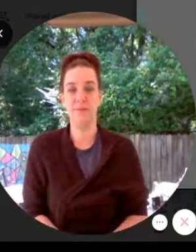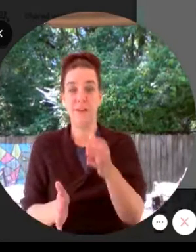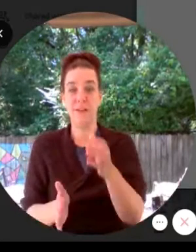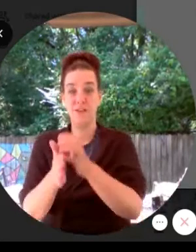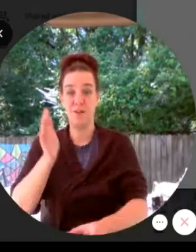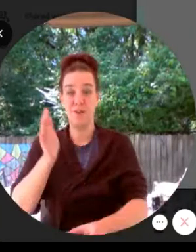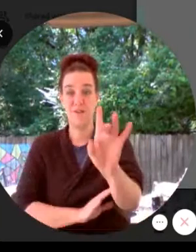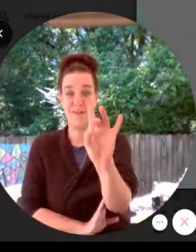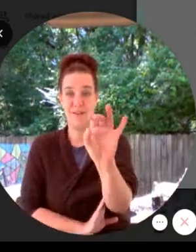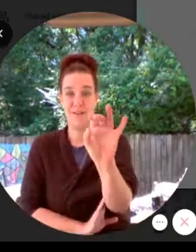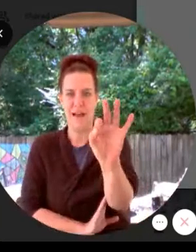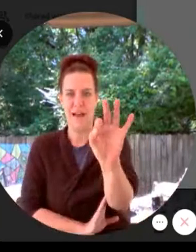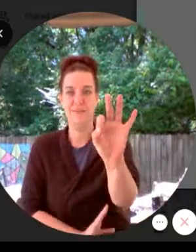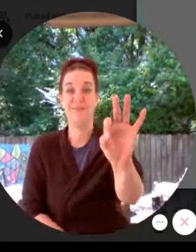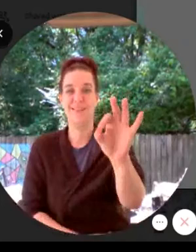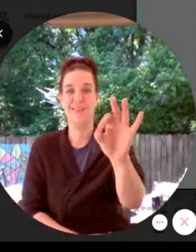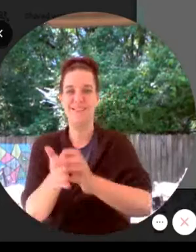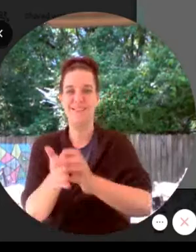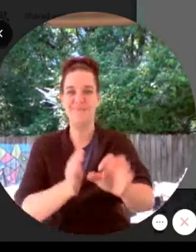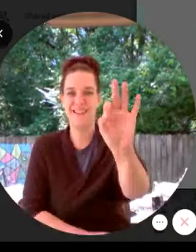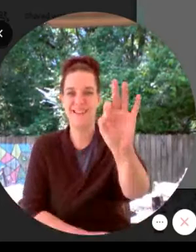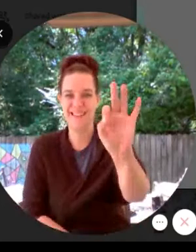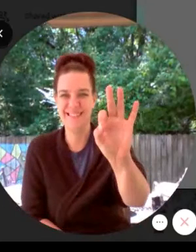Chapter 9.